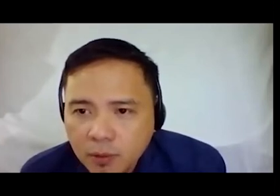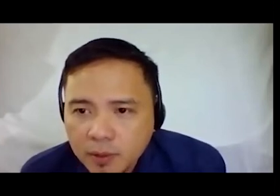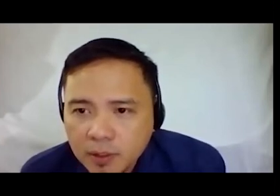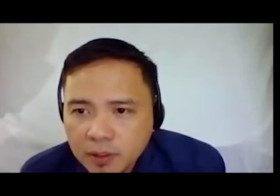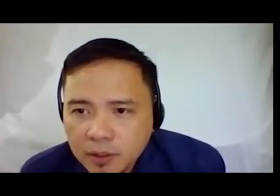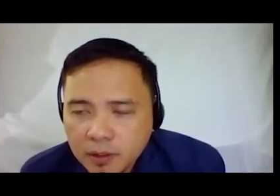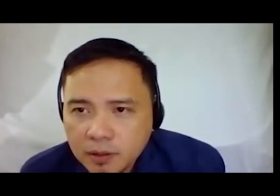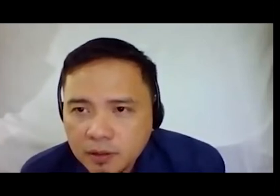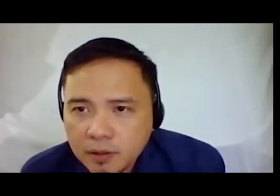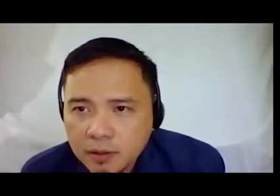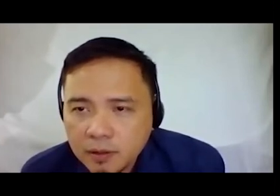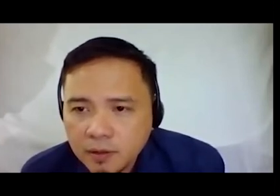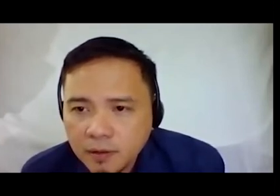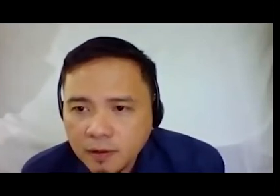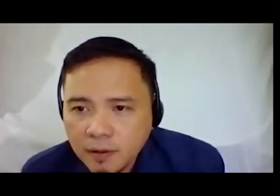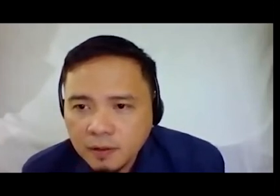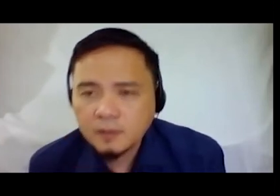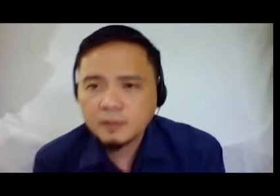One moment here.